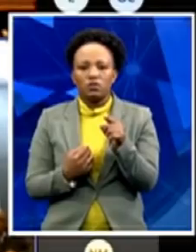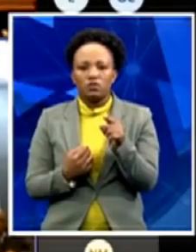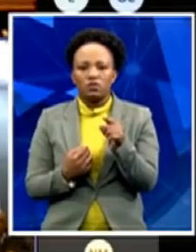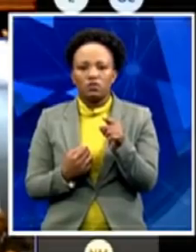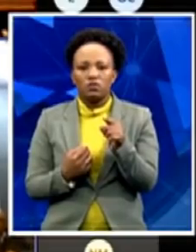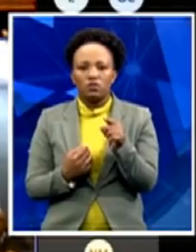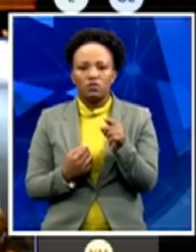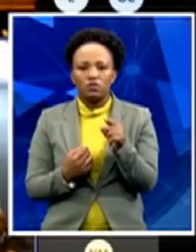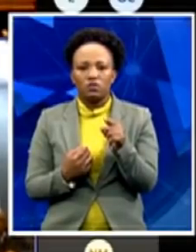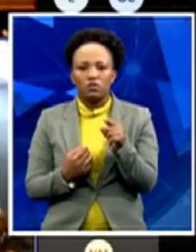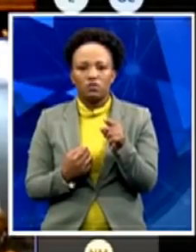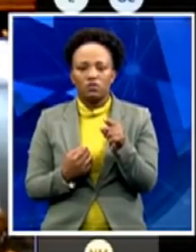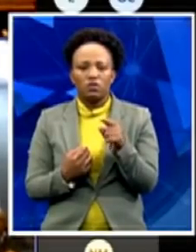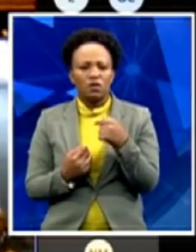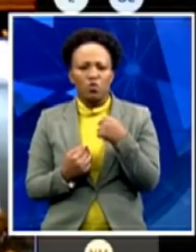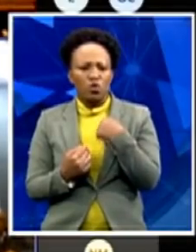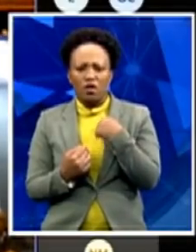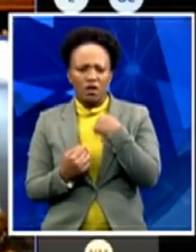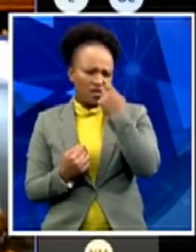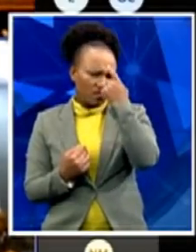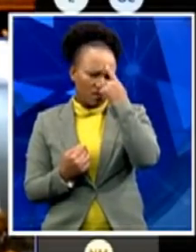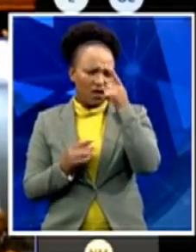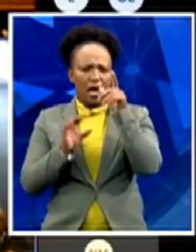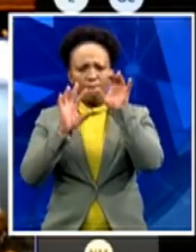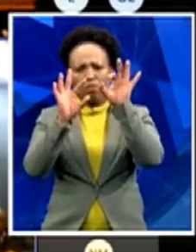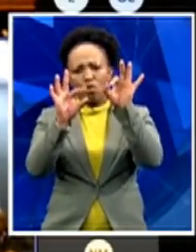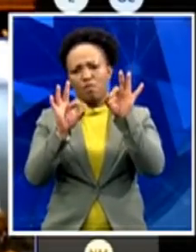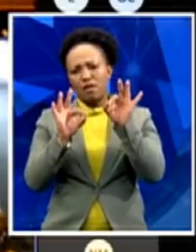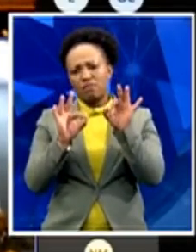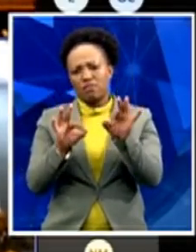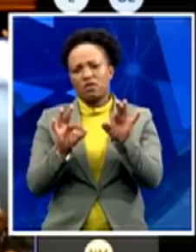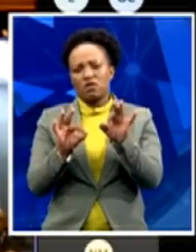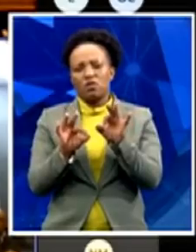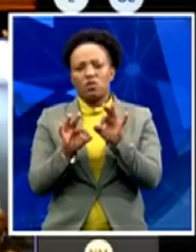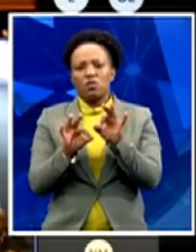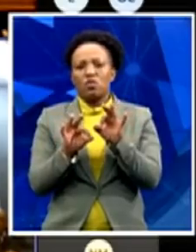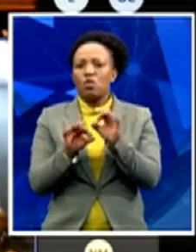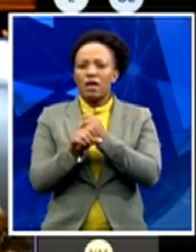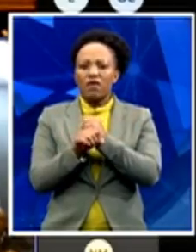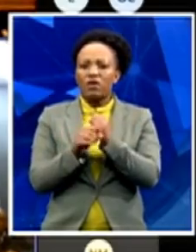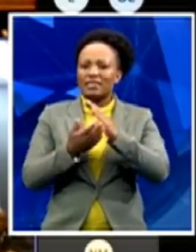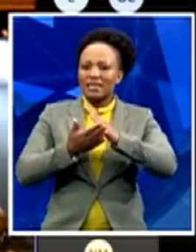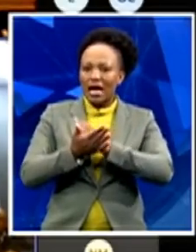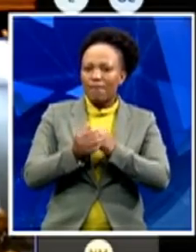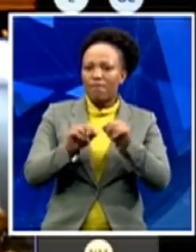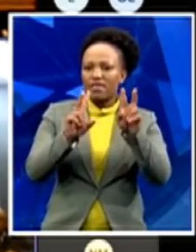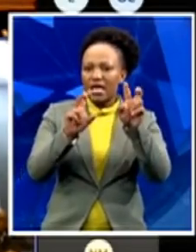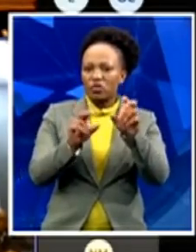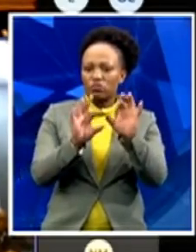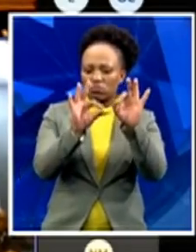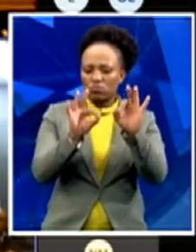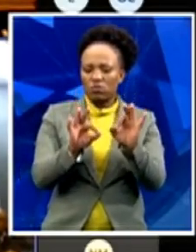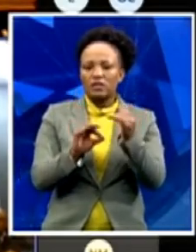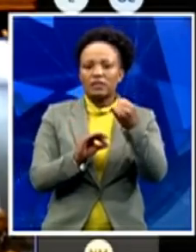to have dealt with some of the merits of the issues that are still going to be dealt with in the main application. For